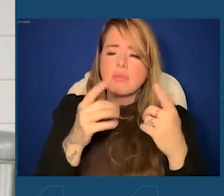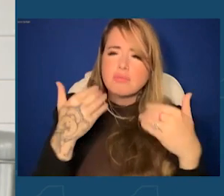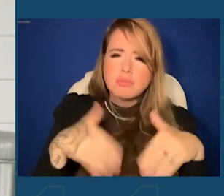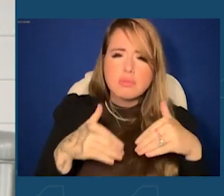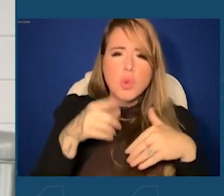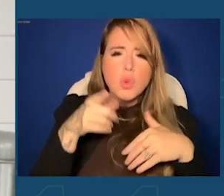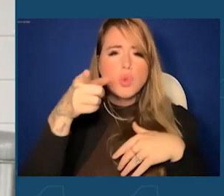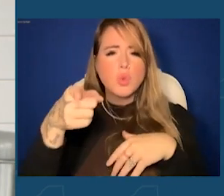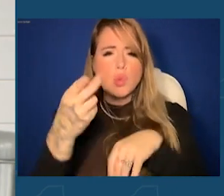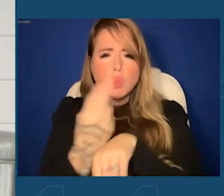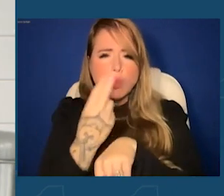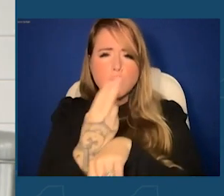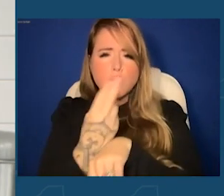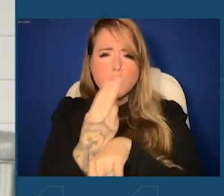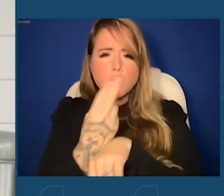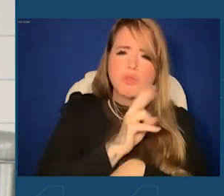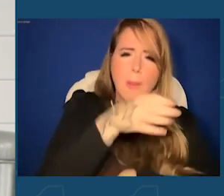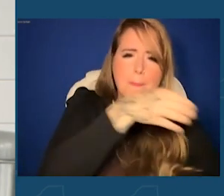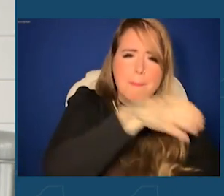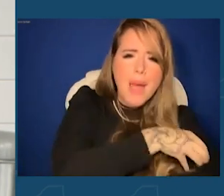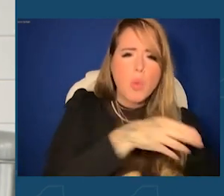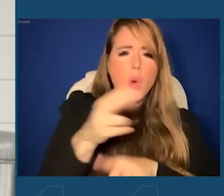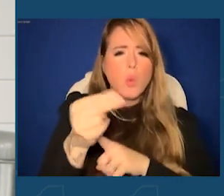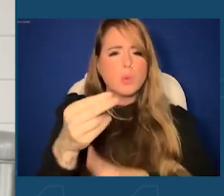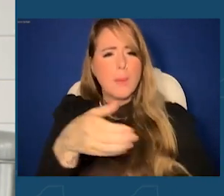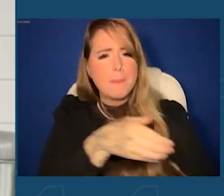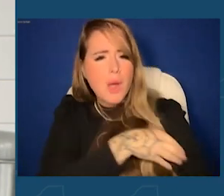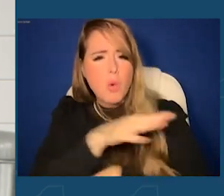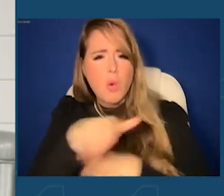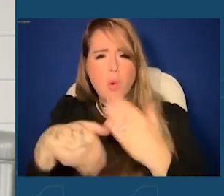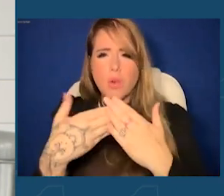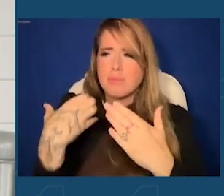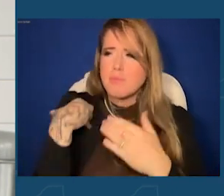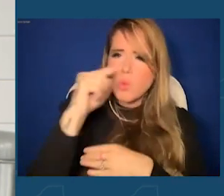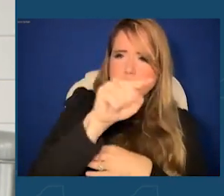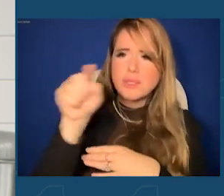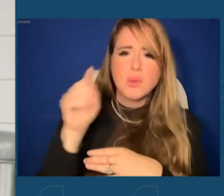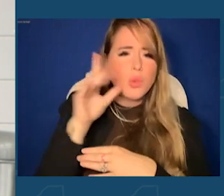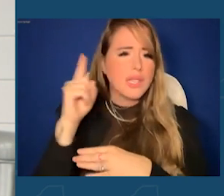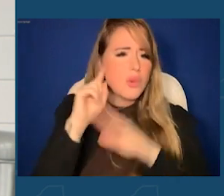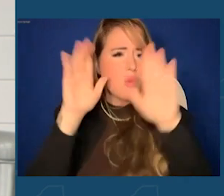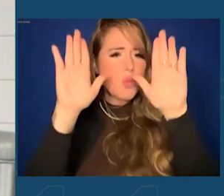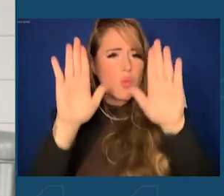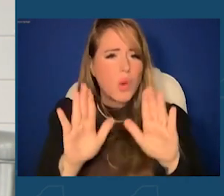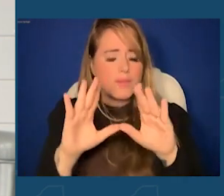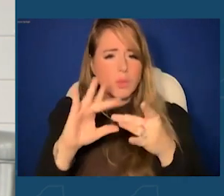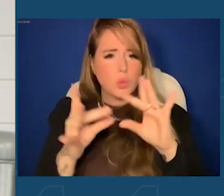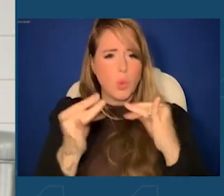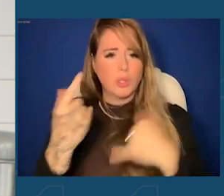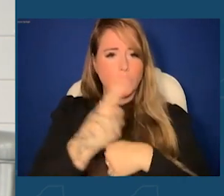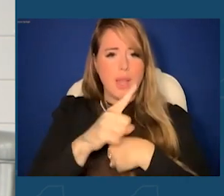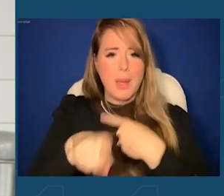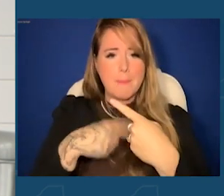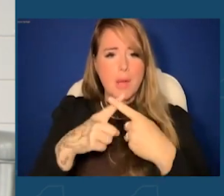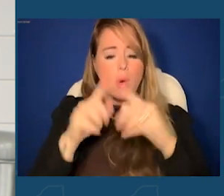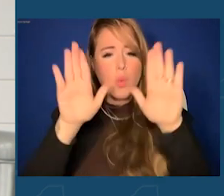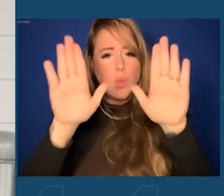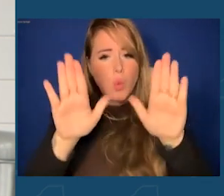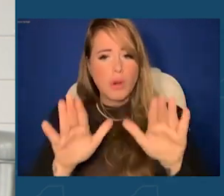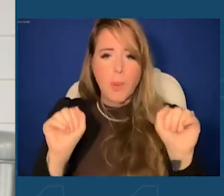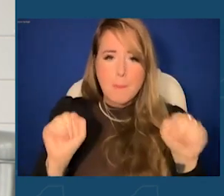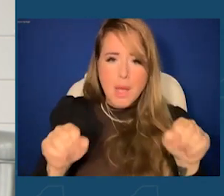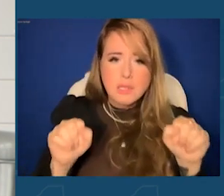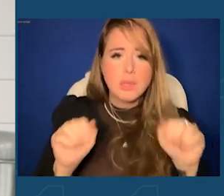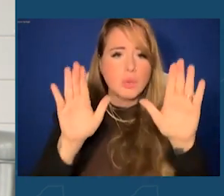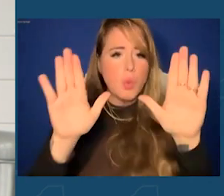restaurants and the hotels and all the employers, there's a great story you're going to hear unfold here today about great possibilities, great